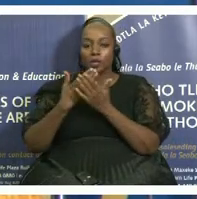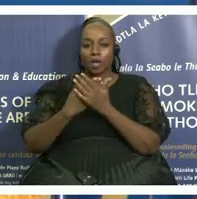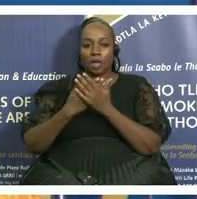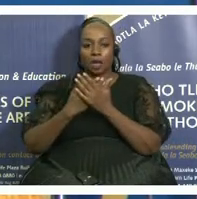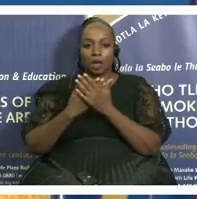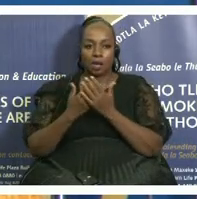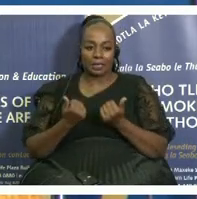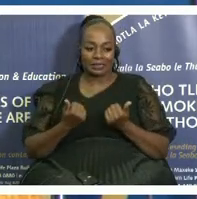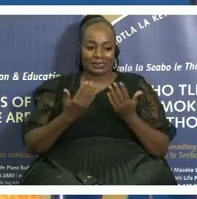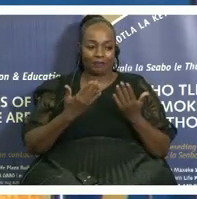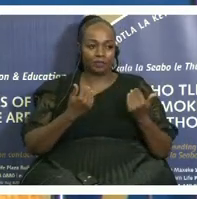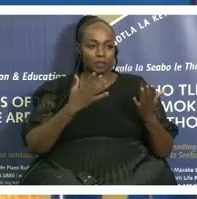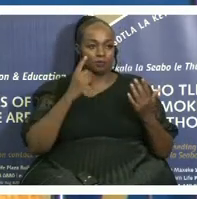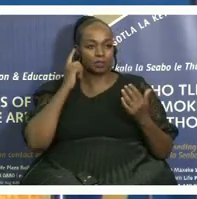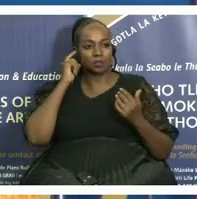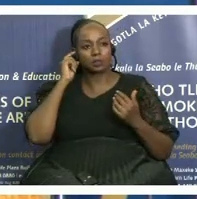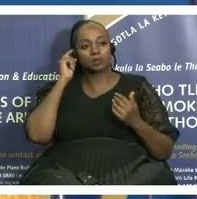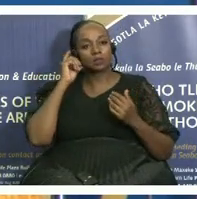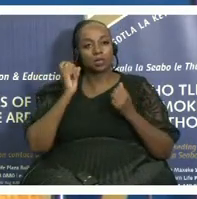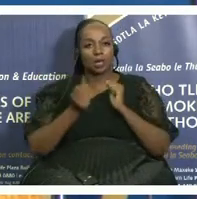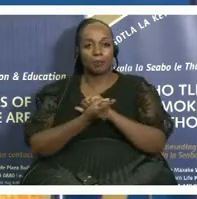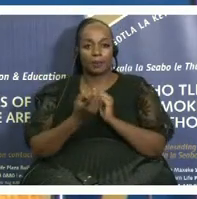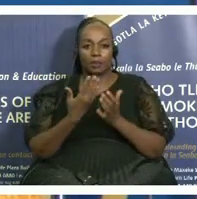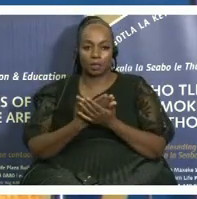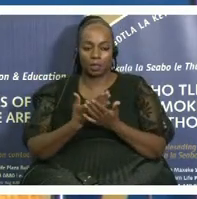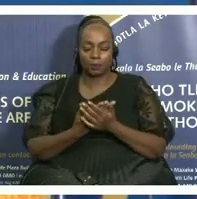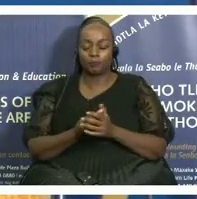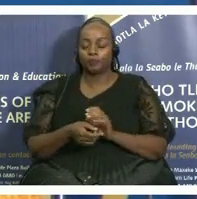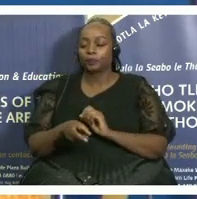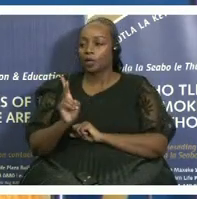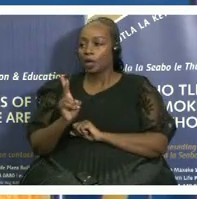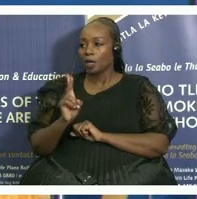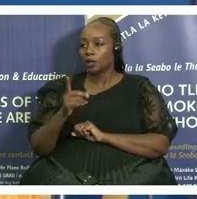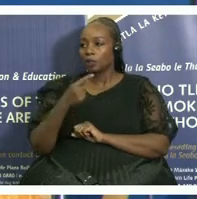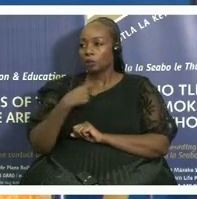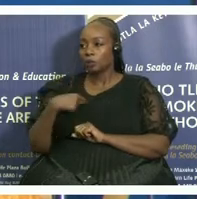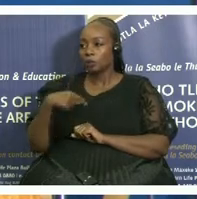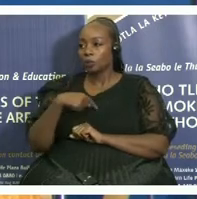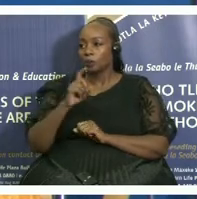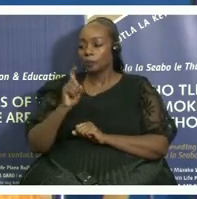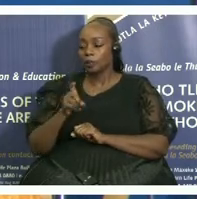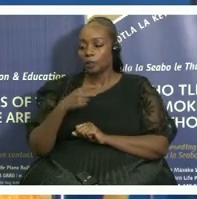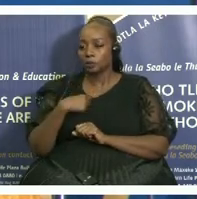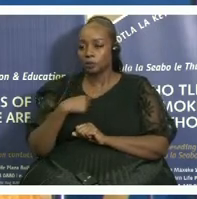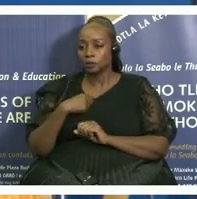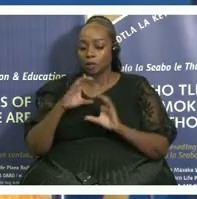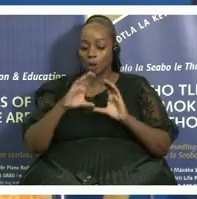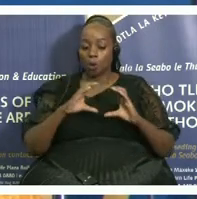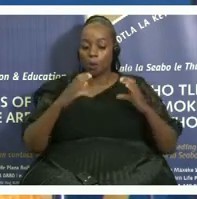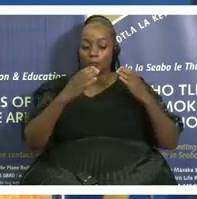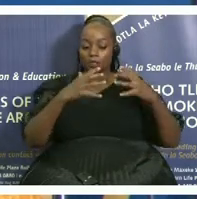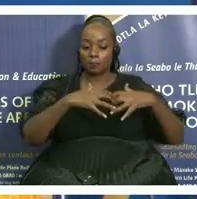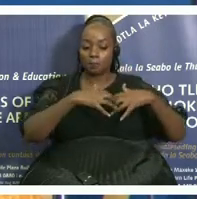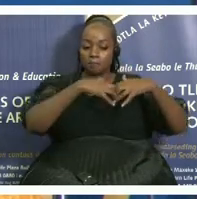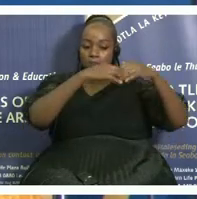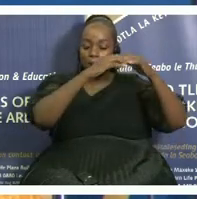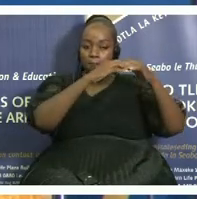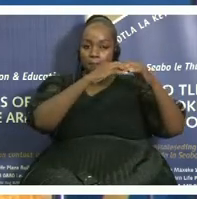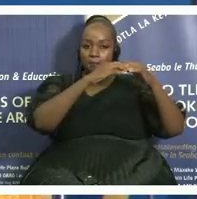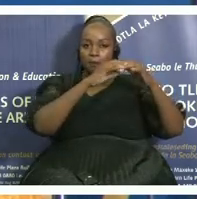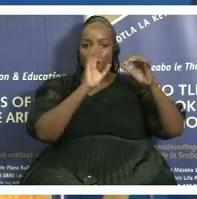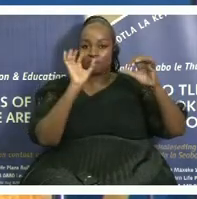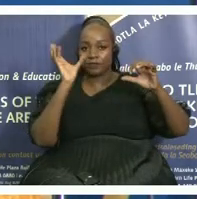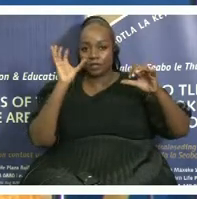Processes advanced to establish a provincial film commission this year as part of the effort to create a thriving